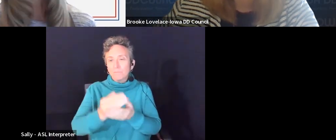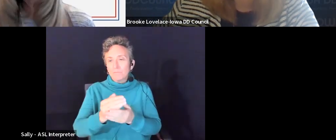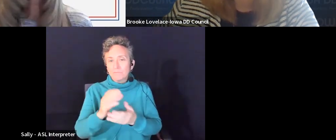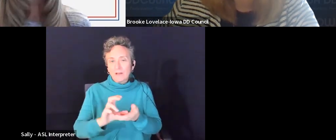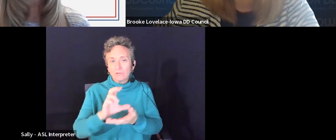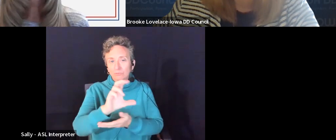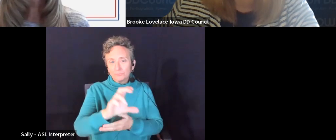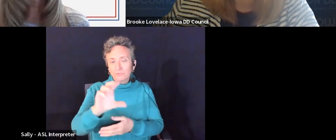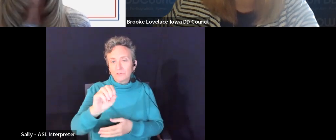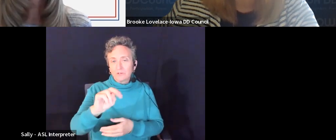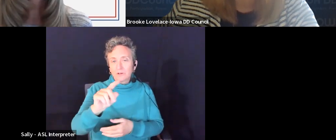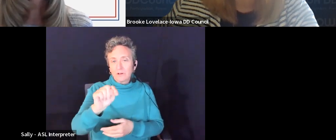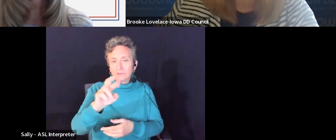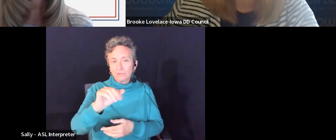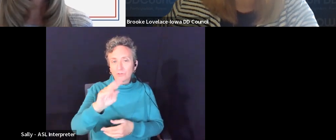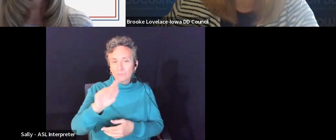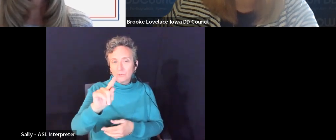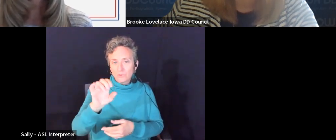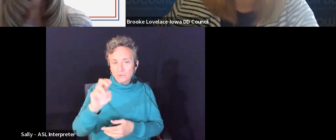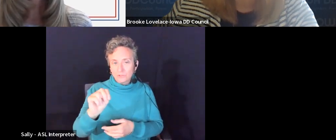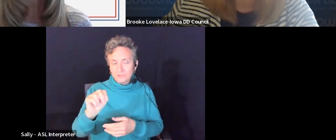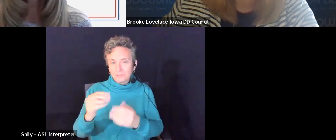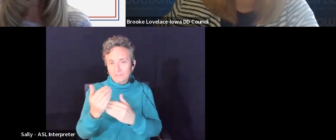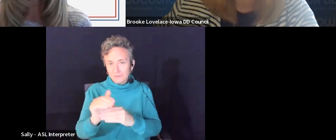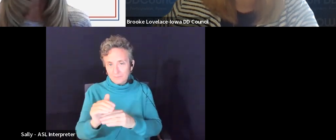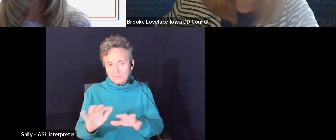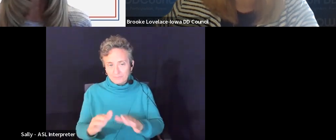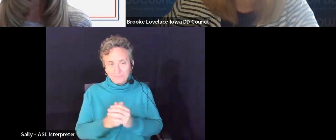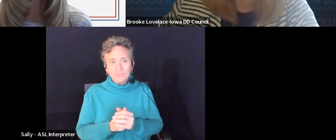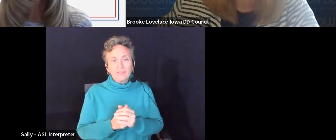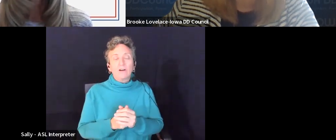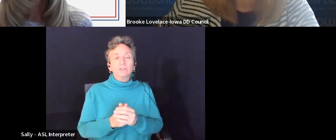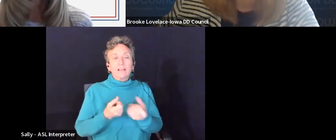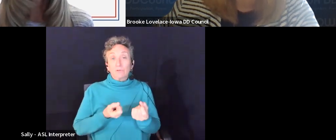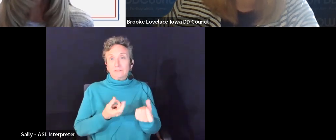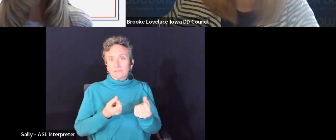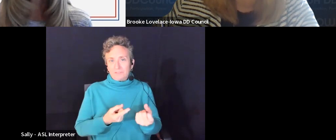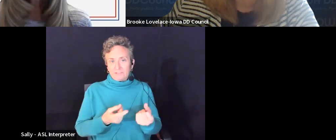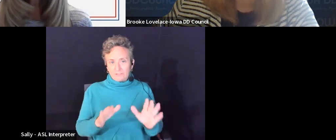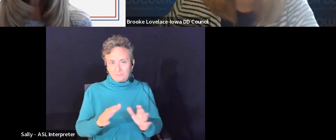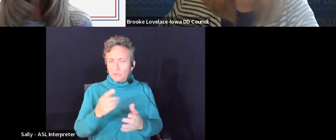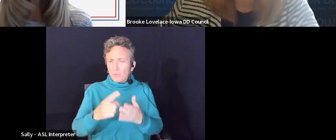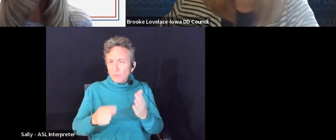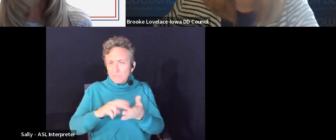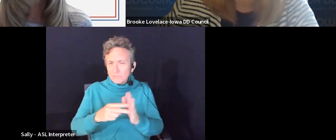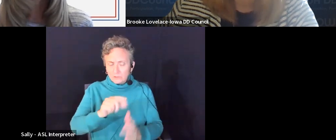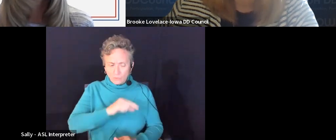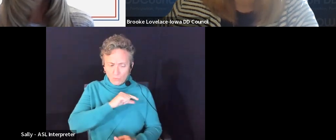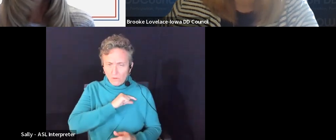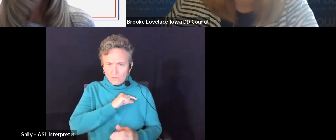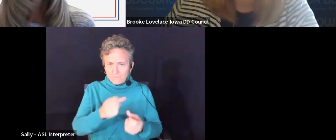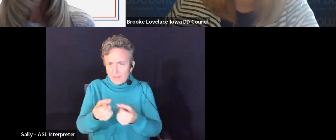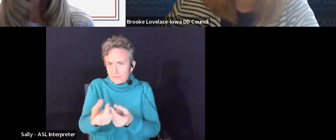All right, so let's talk about how we can spend this, the qualified disability expenses. What